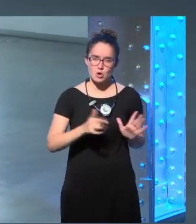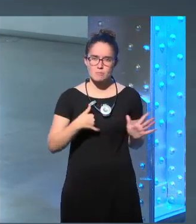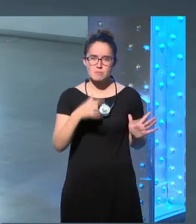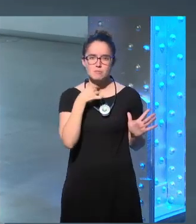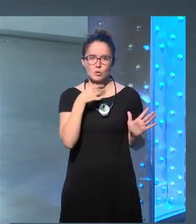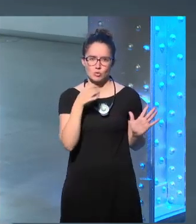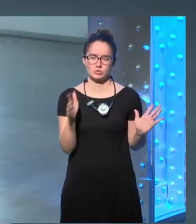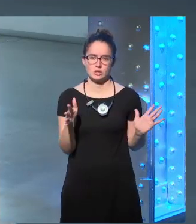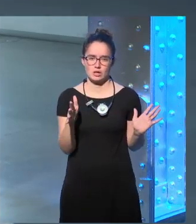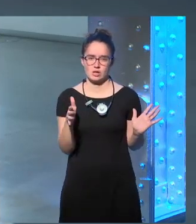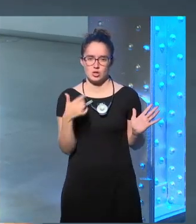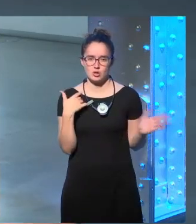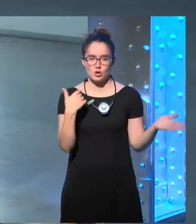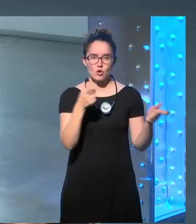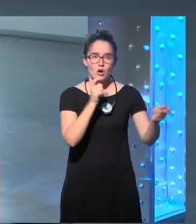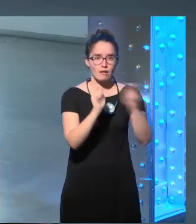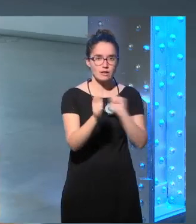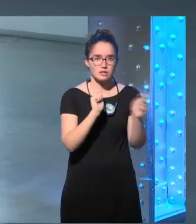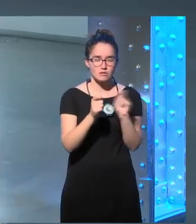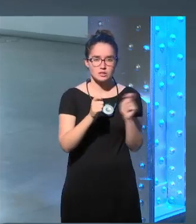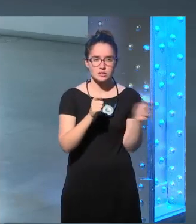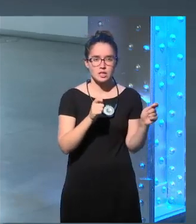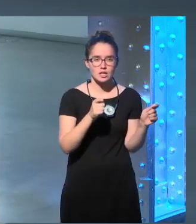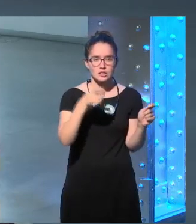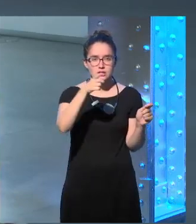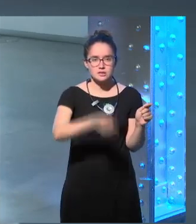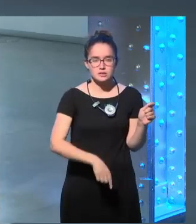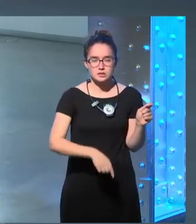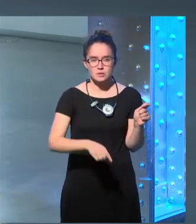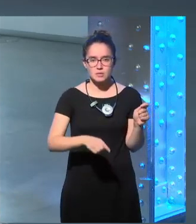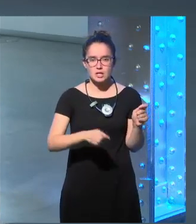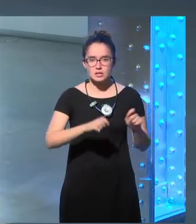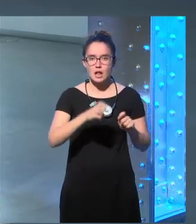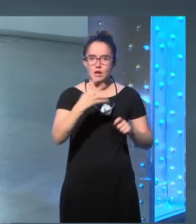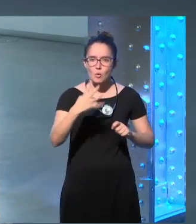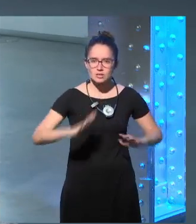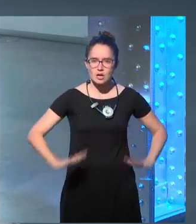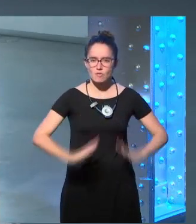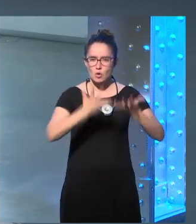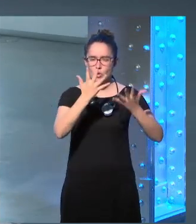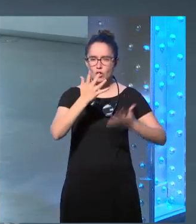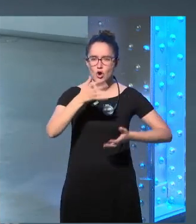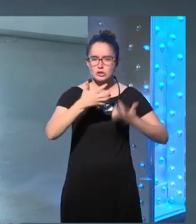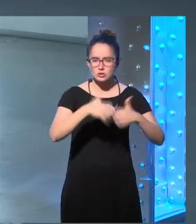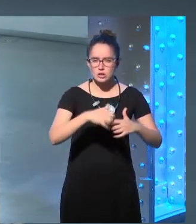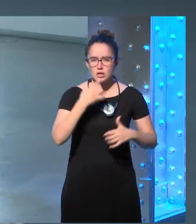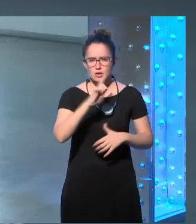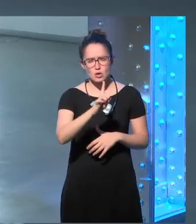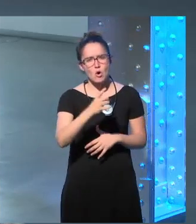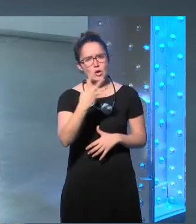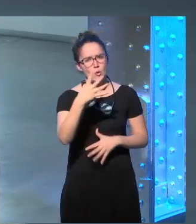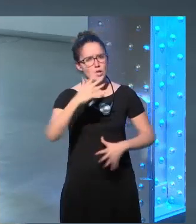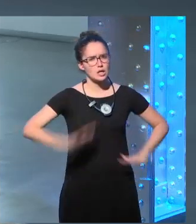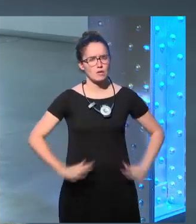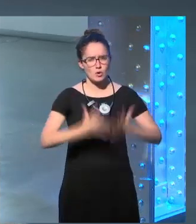people are just overestimating the potential of robots. We're talking about the